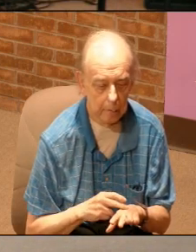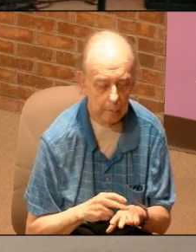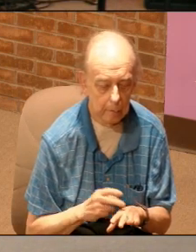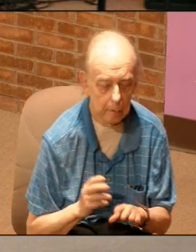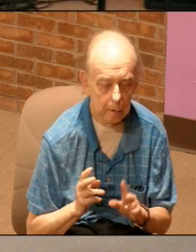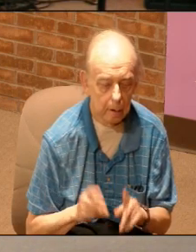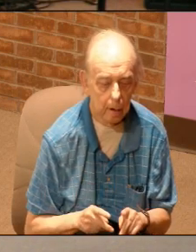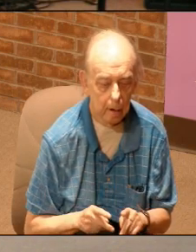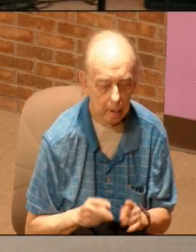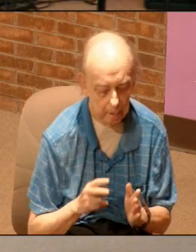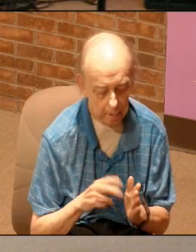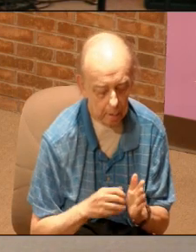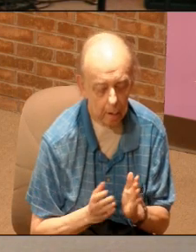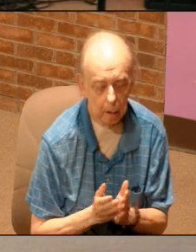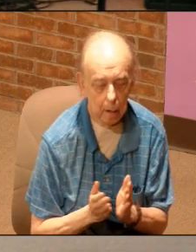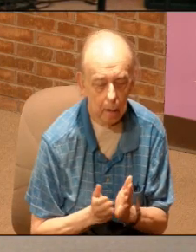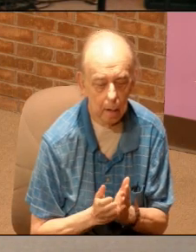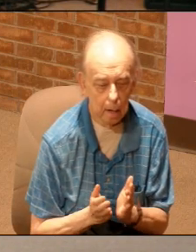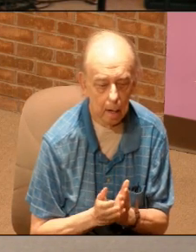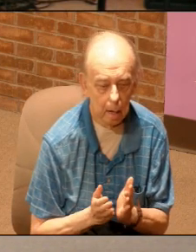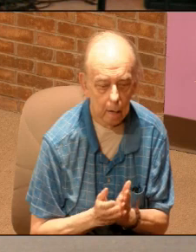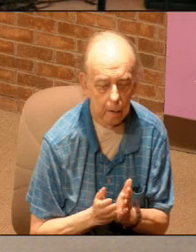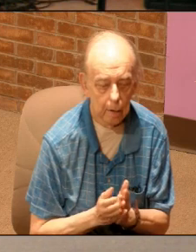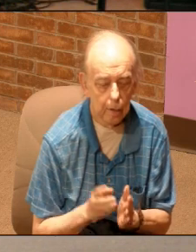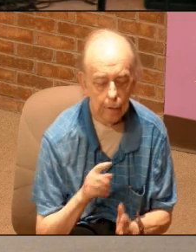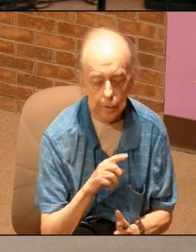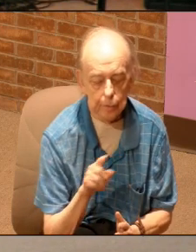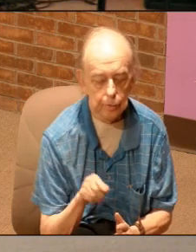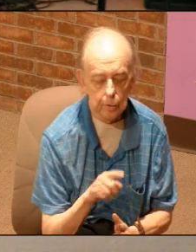school principal read a book called The Circle Maker.